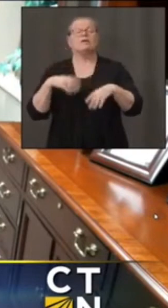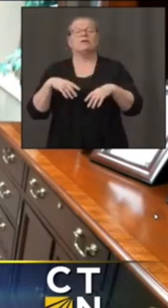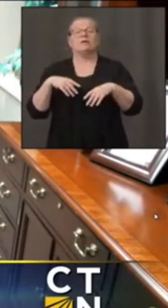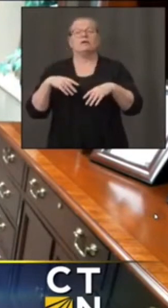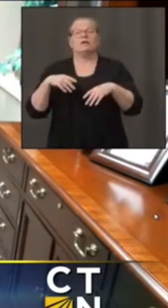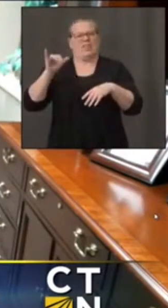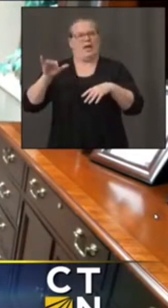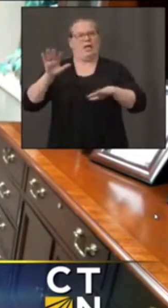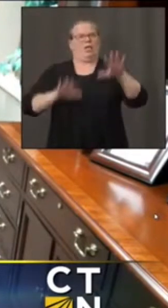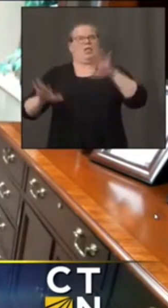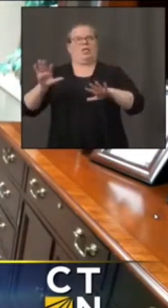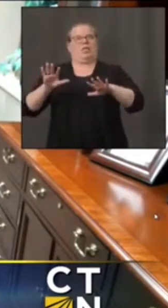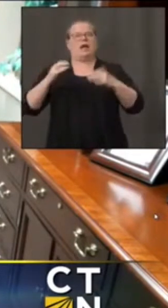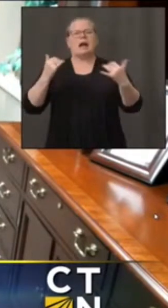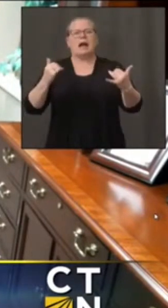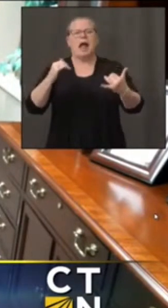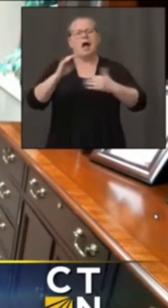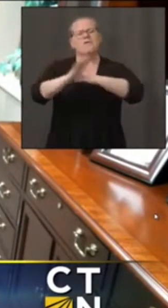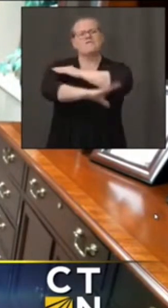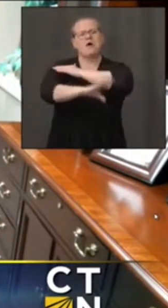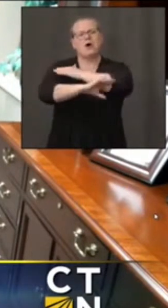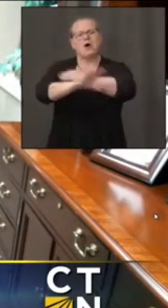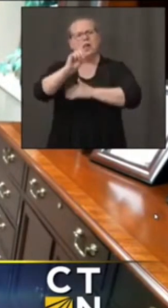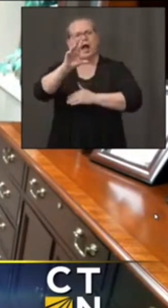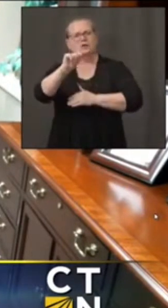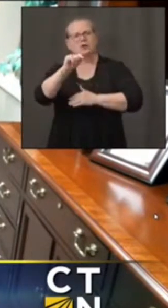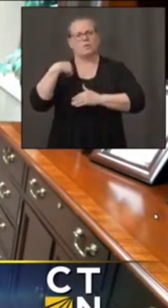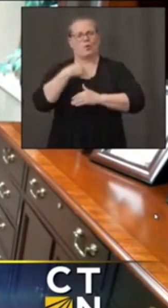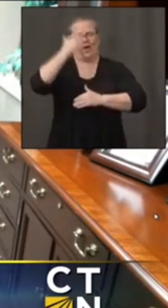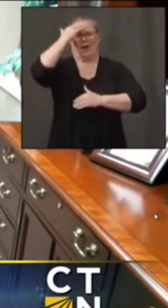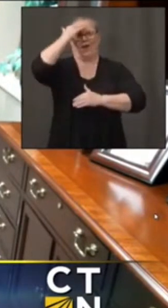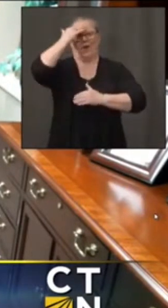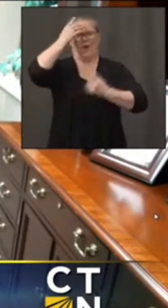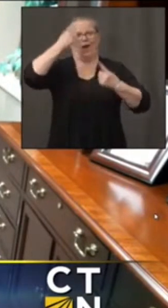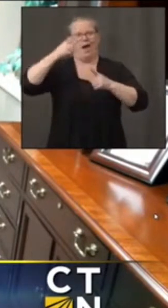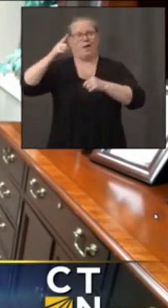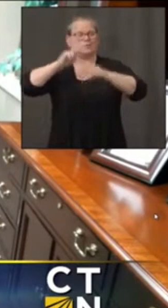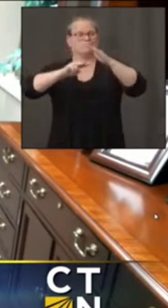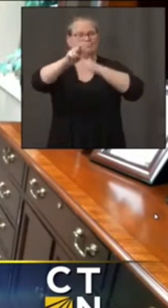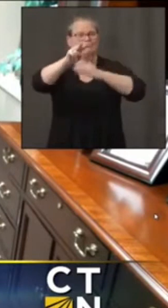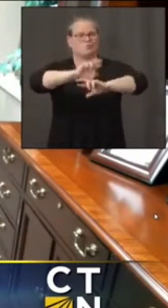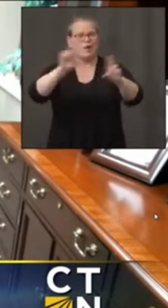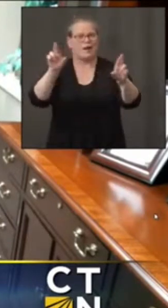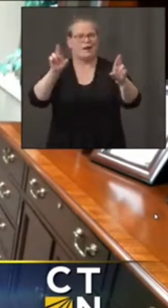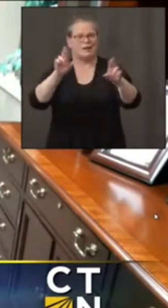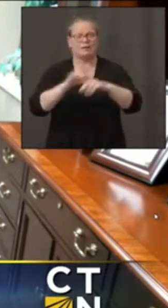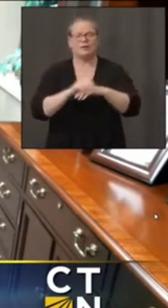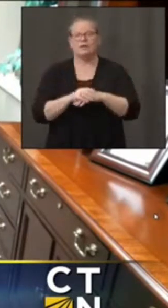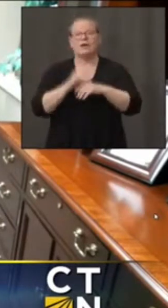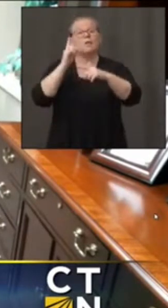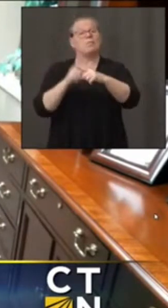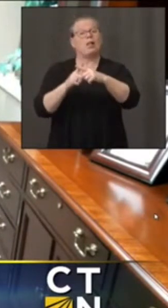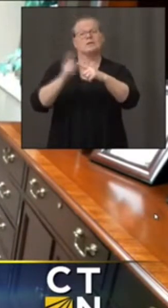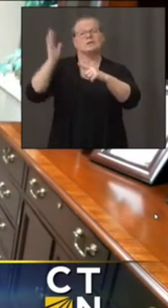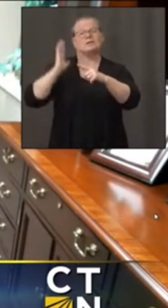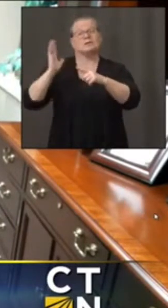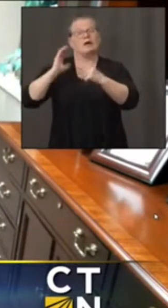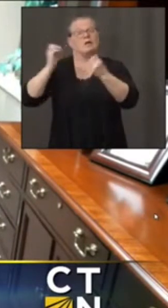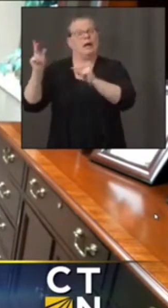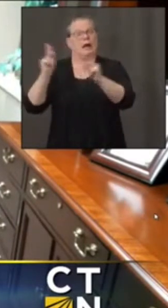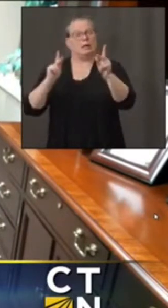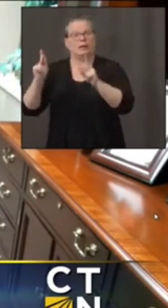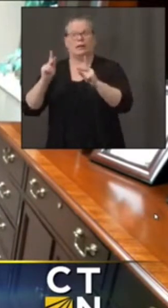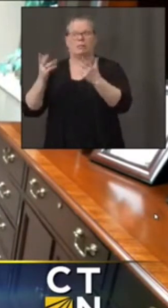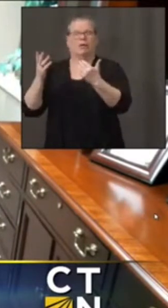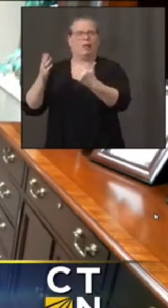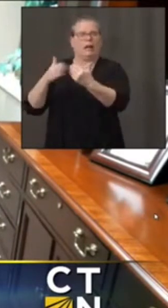of lots of people, vulnerable populations are much better protected than they were back then. We know who's at highest risk, and we have